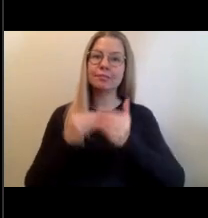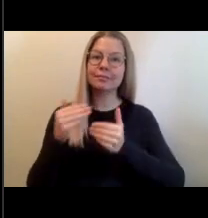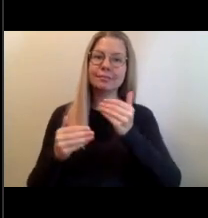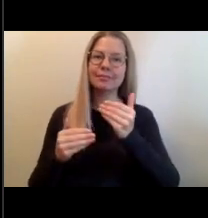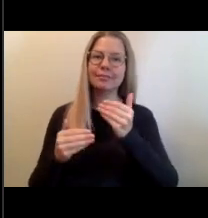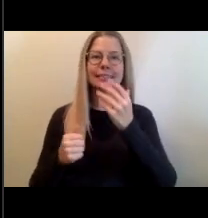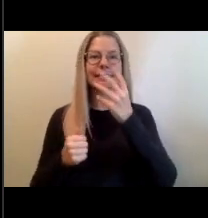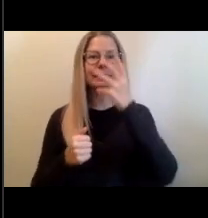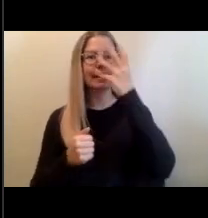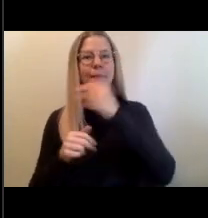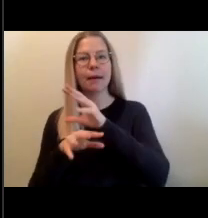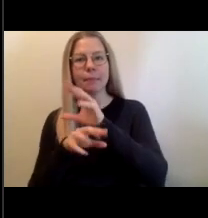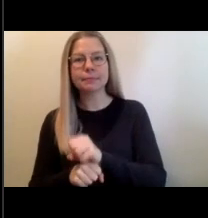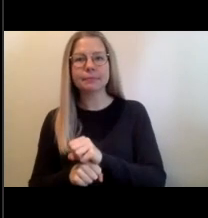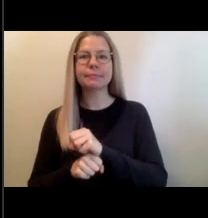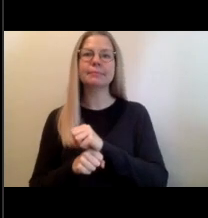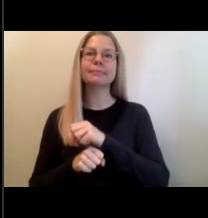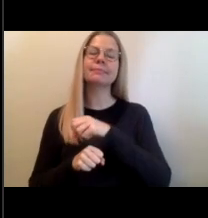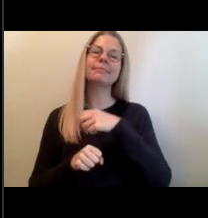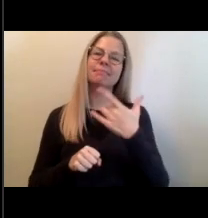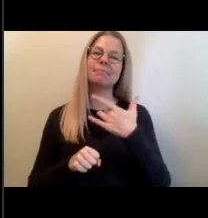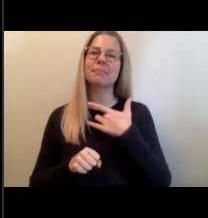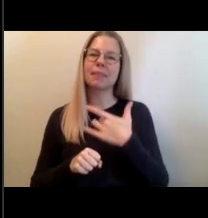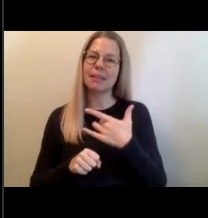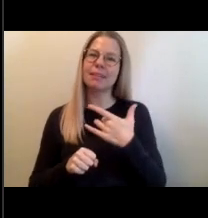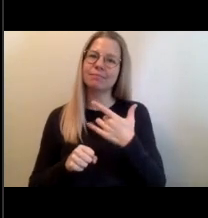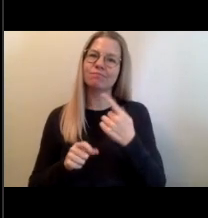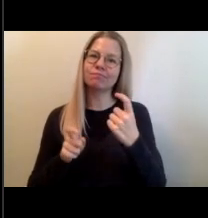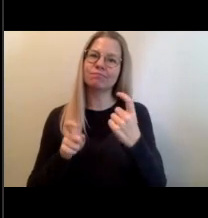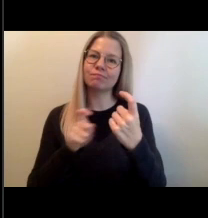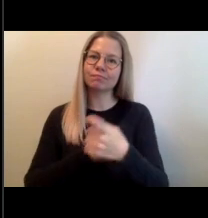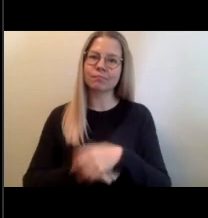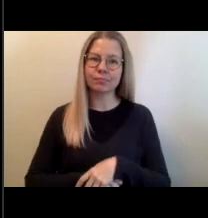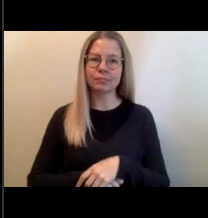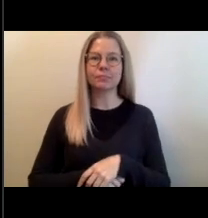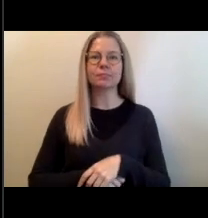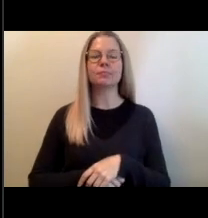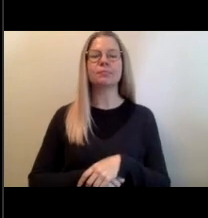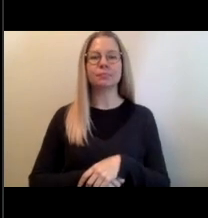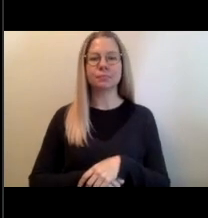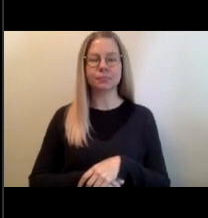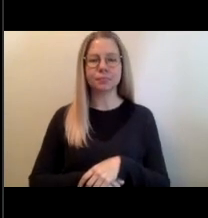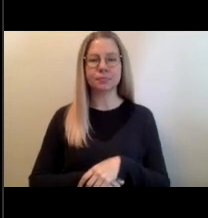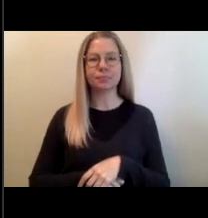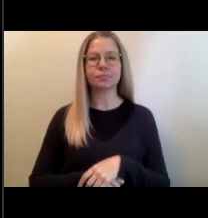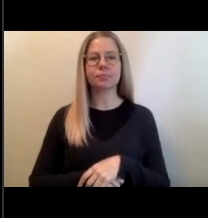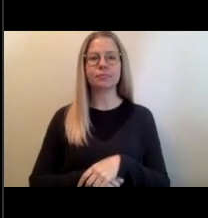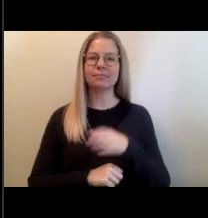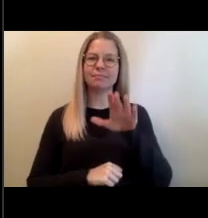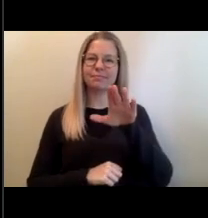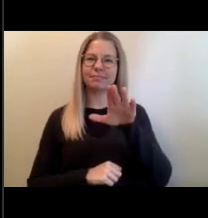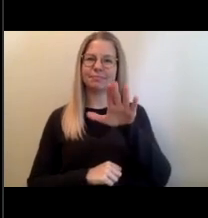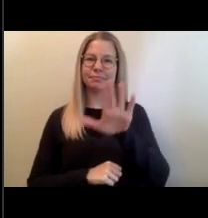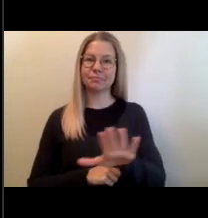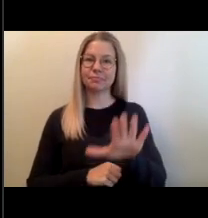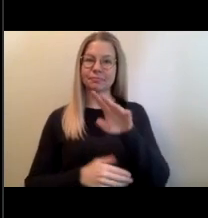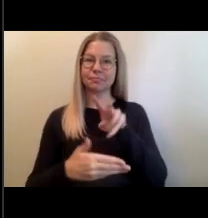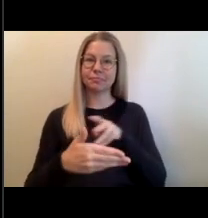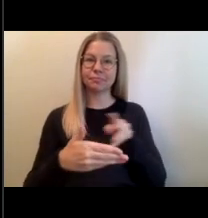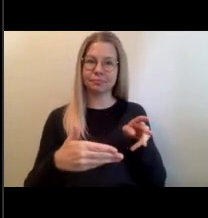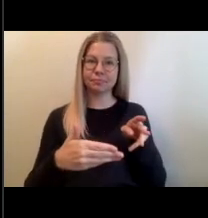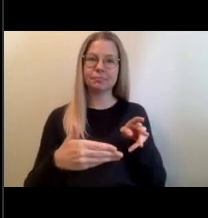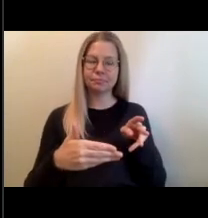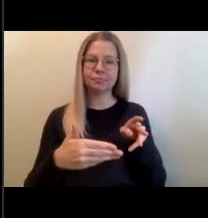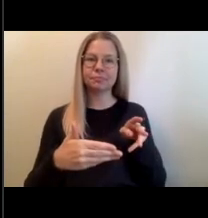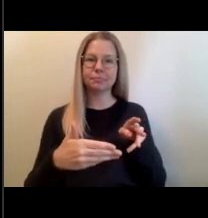older. I'm going to show you a chart here that gives you a good idea of what we currently accept as the normal course of aging